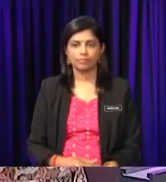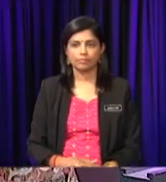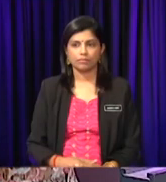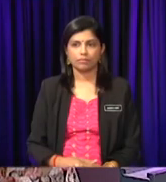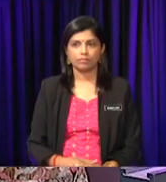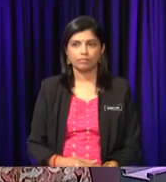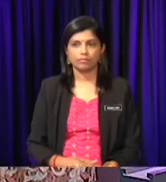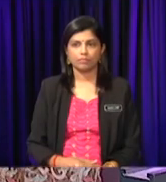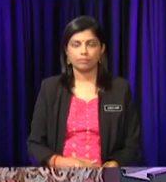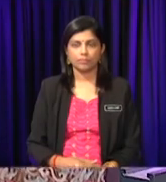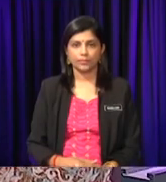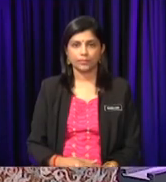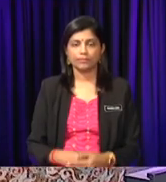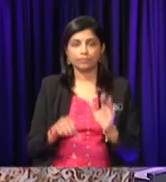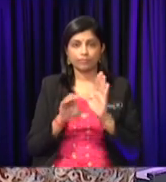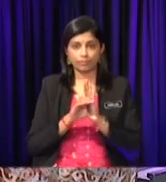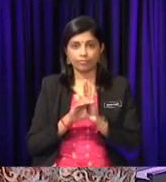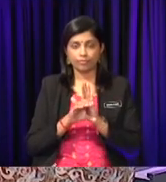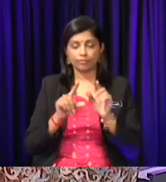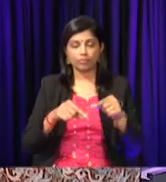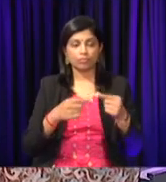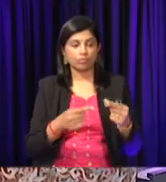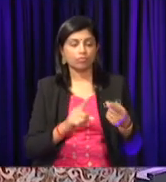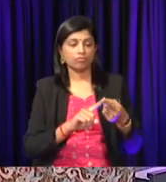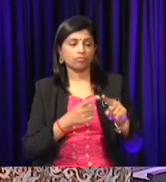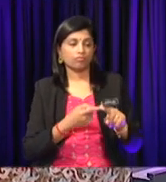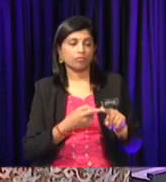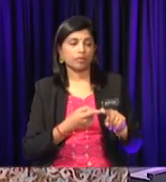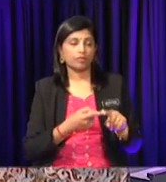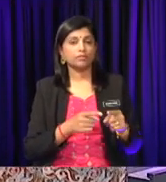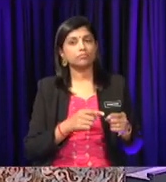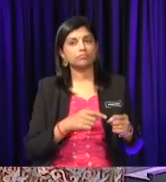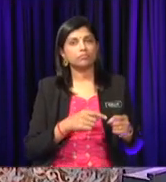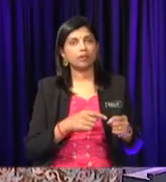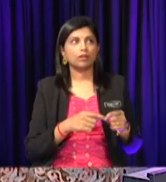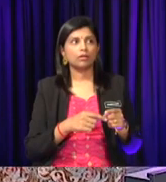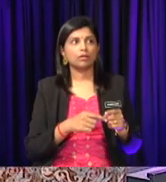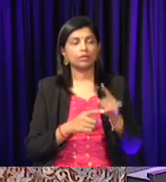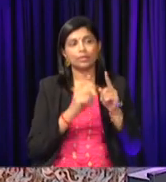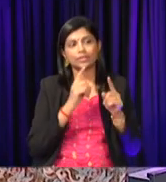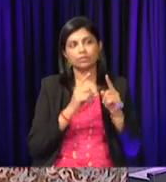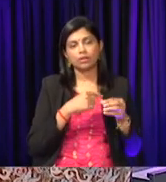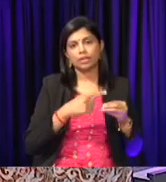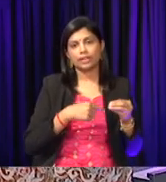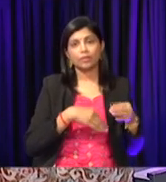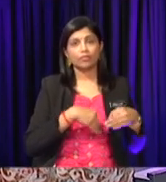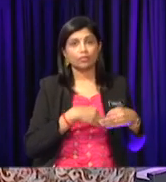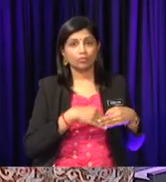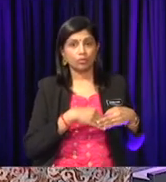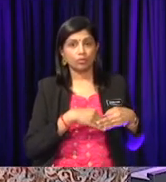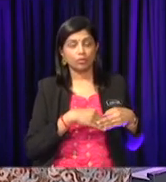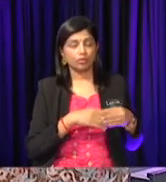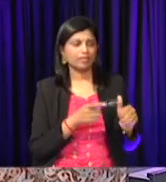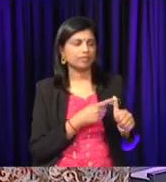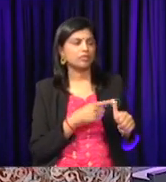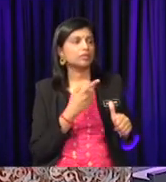okay. So I go to your place, I say, hey, what do you think about yesterday's match? I will have to initiate. Right. I will have to start. Hey, Shafika,